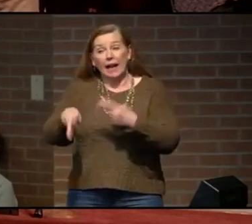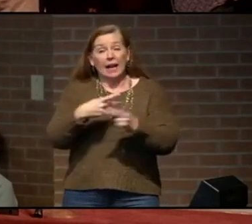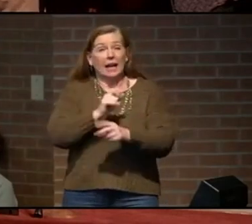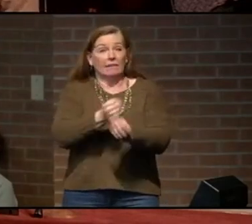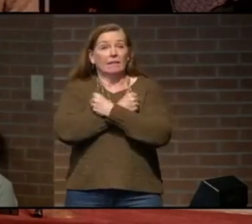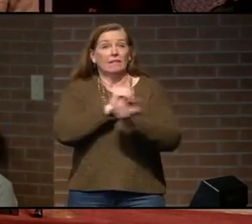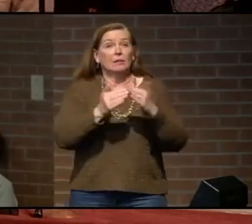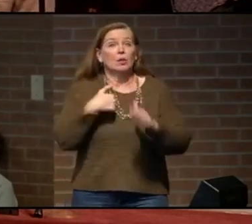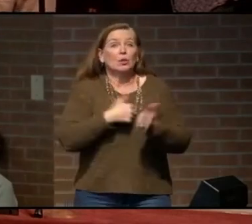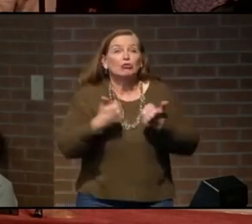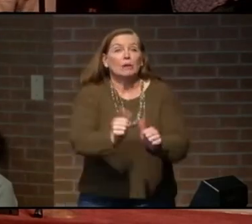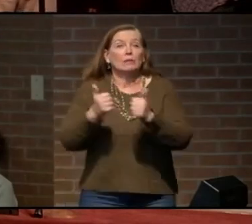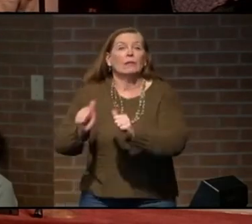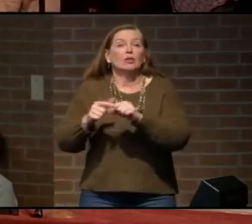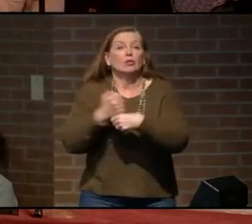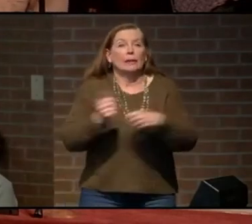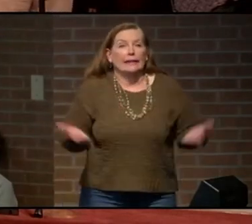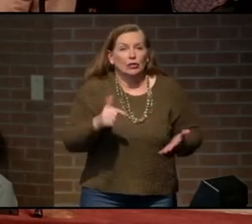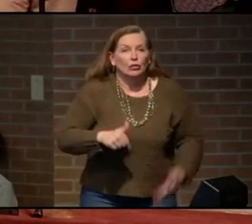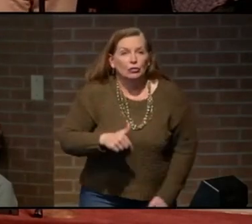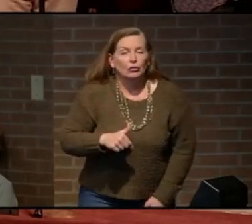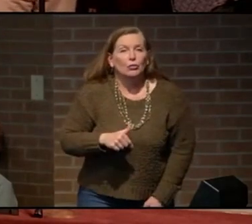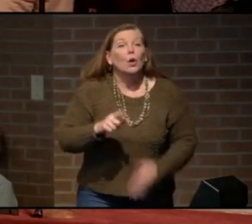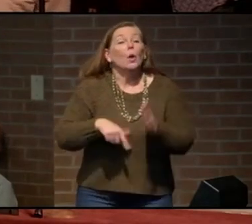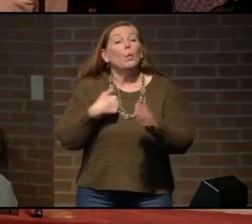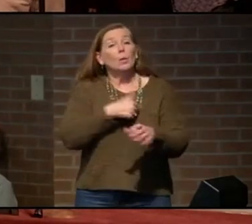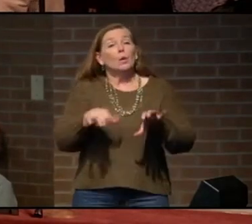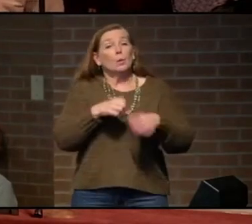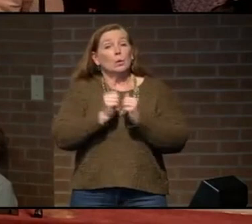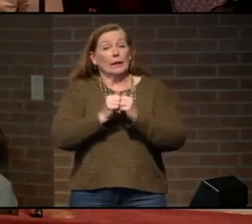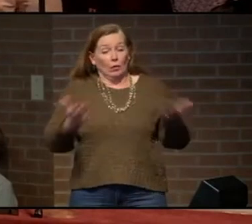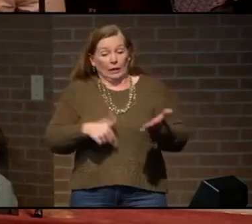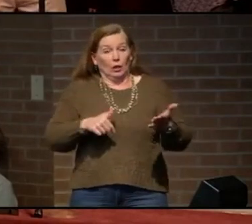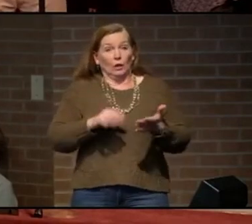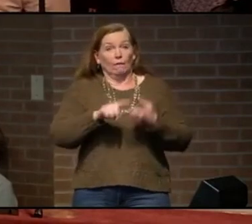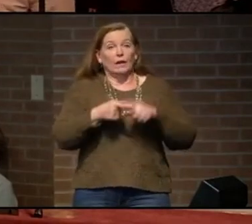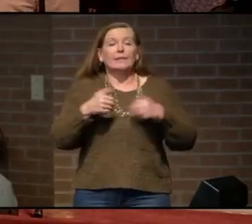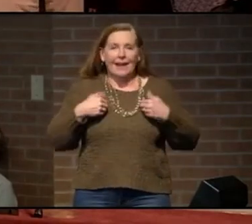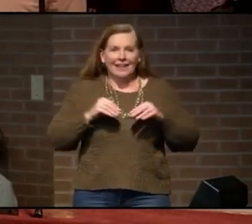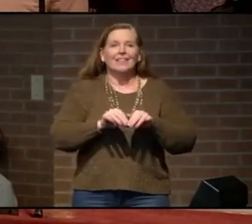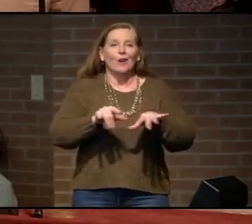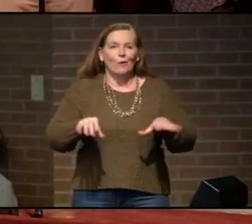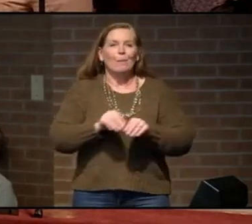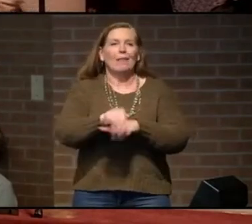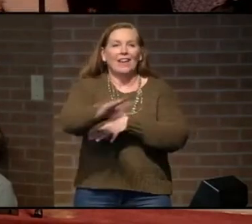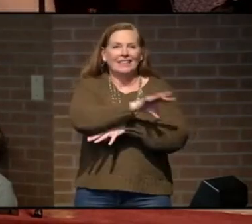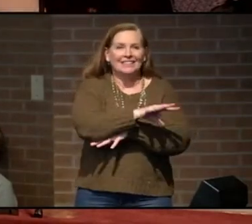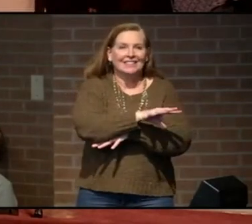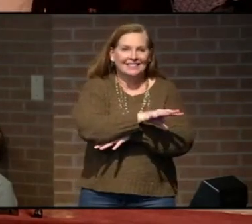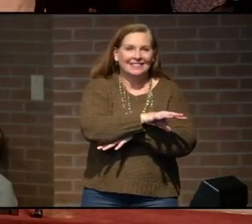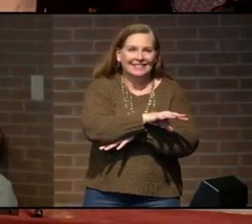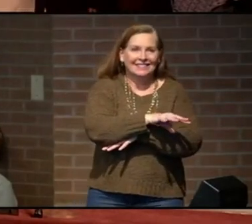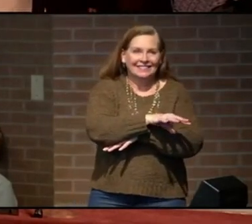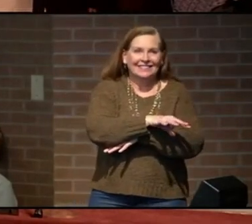here. What we do together here, friends, it has a ripple effect. It's making a